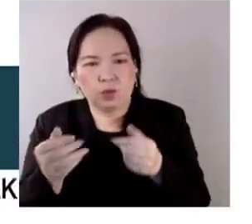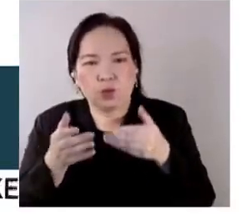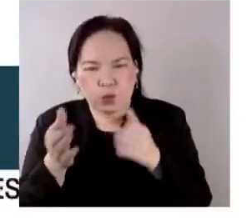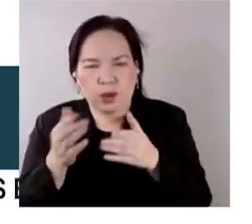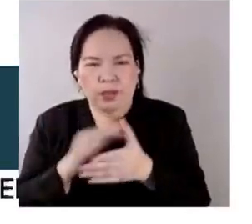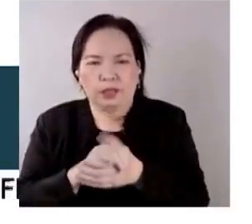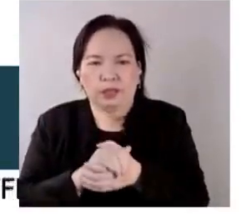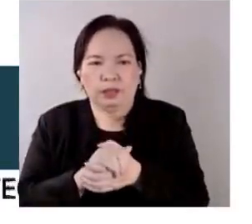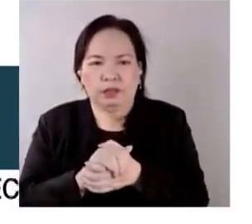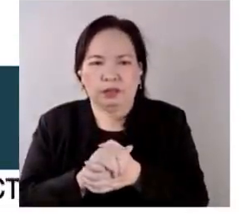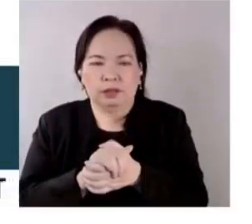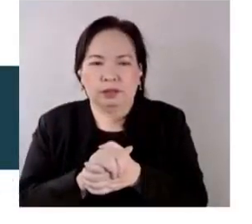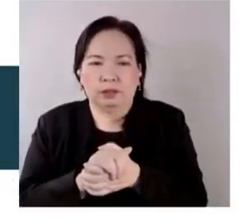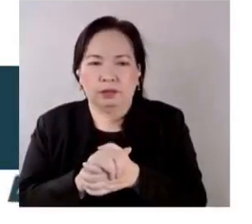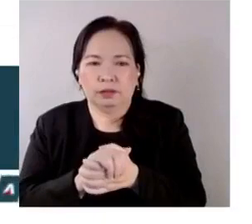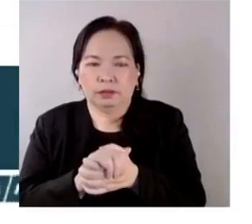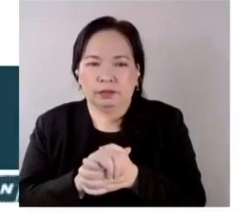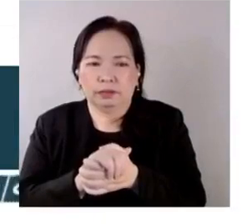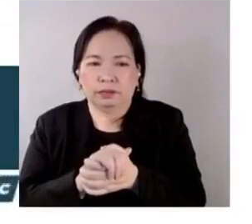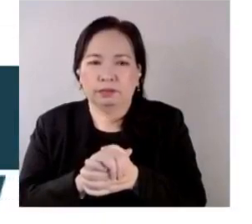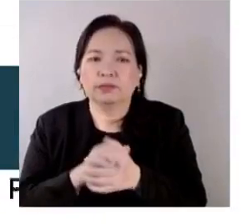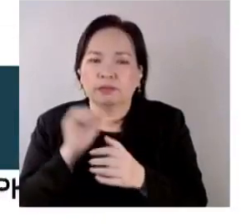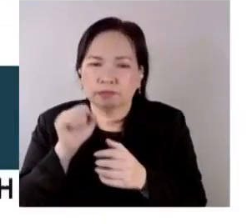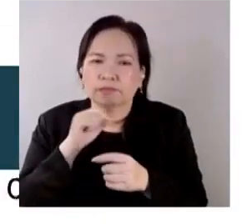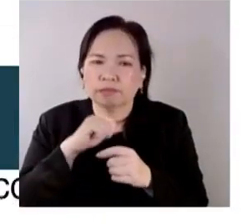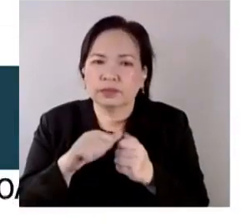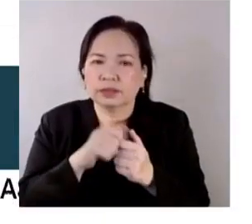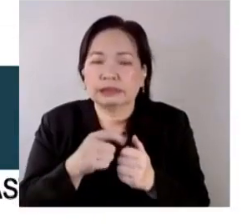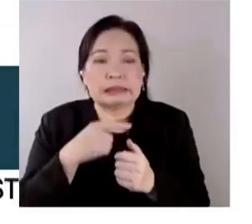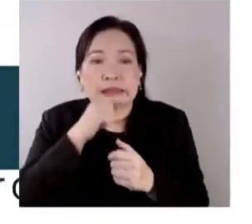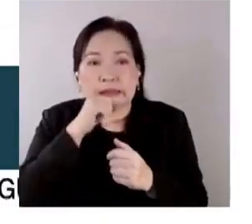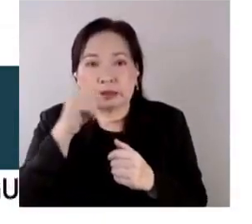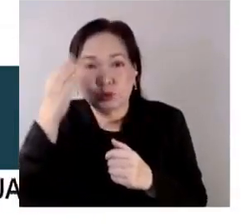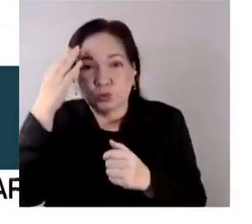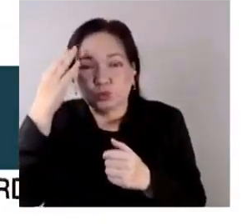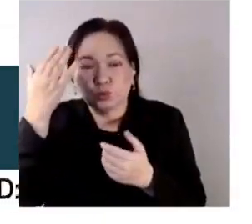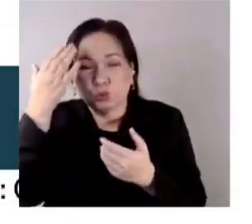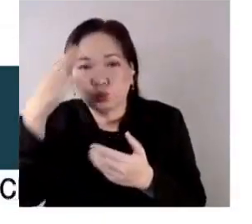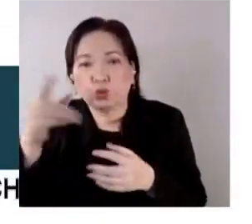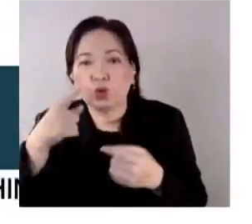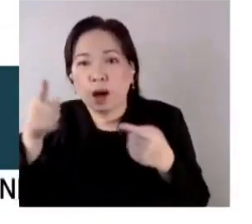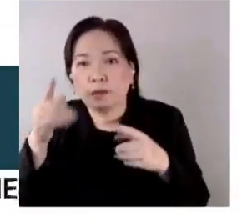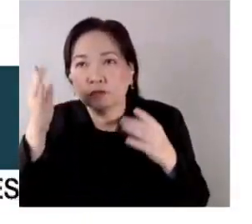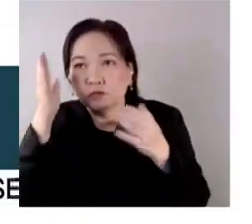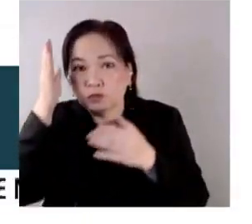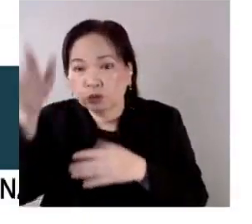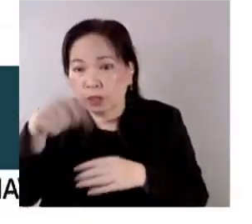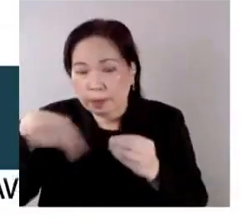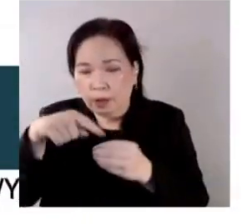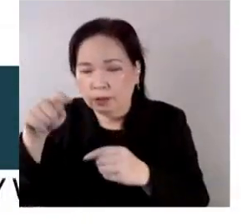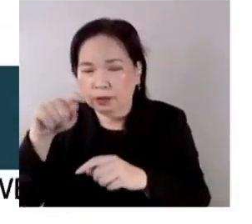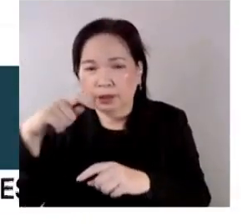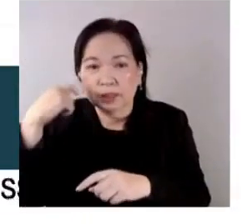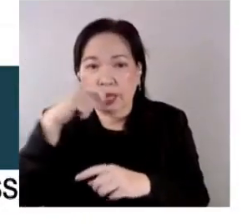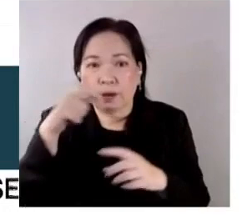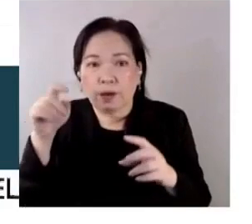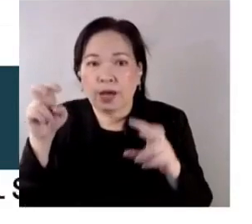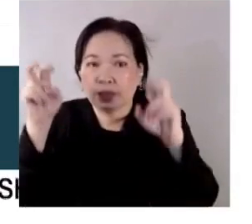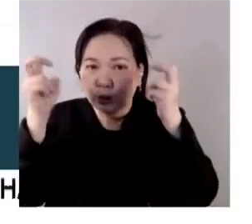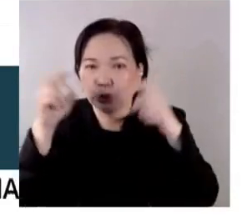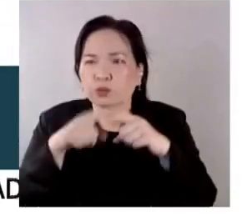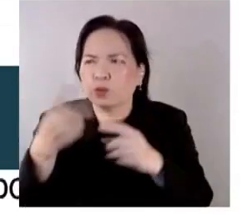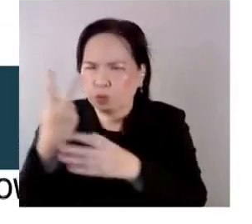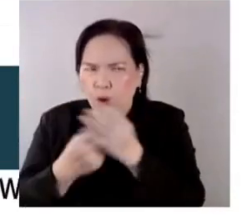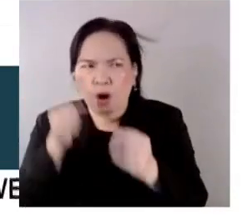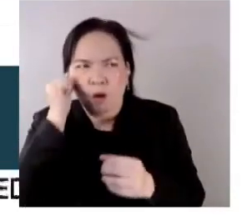know, they still don't know what will happen in the near future, although they already are aware of each other's intention.